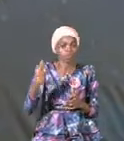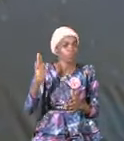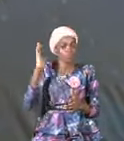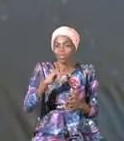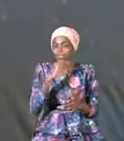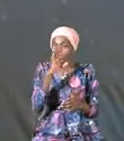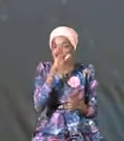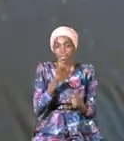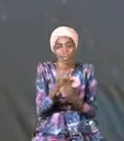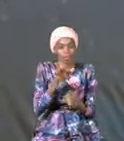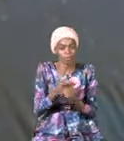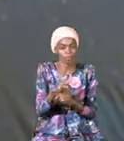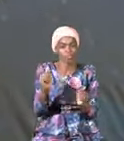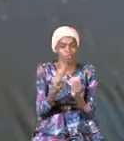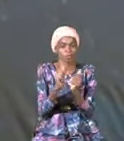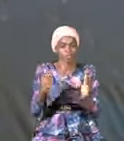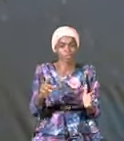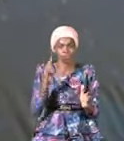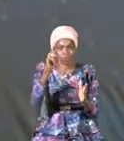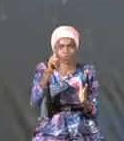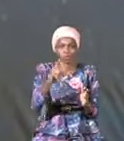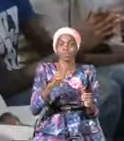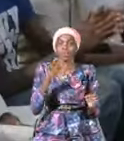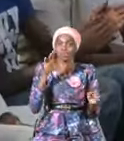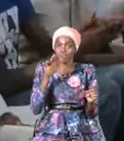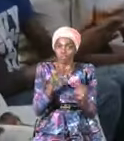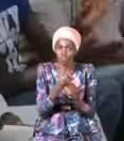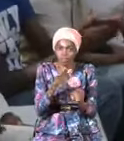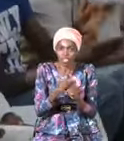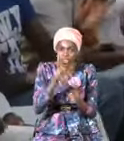you accomplishing your own purpose.